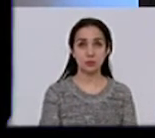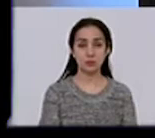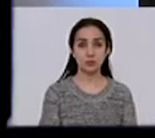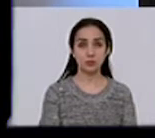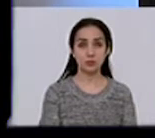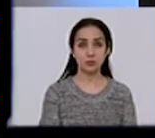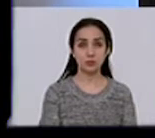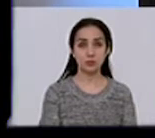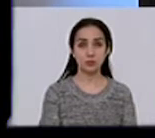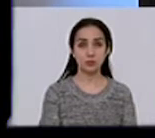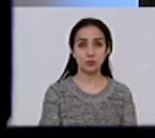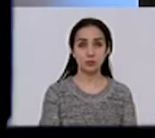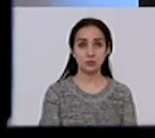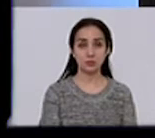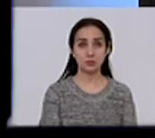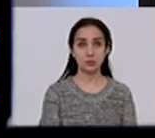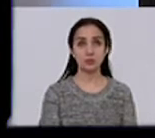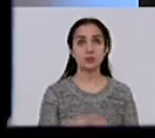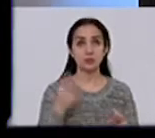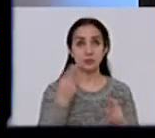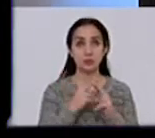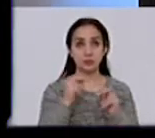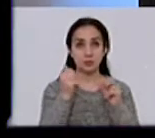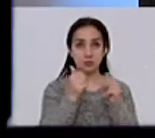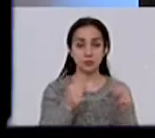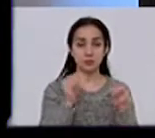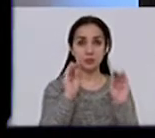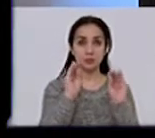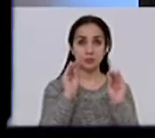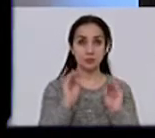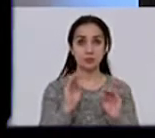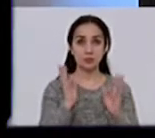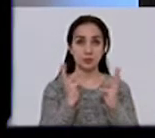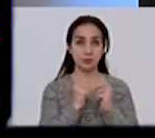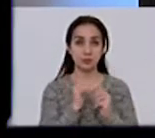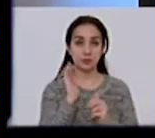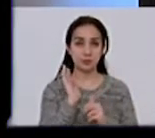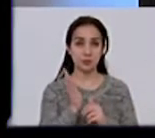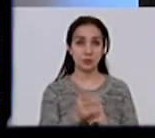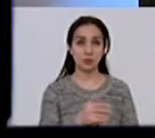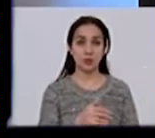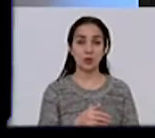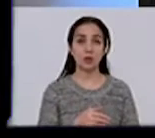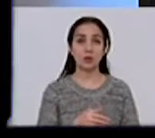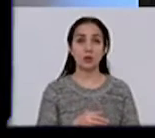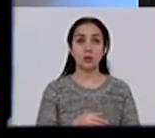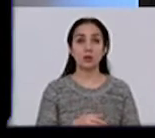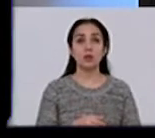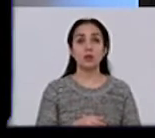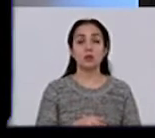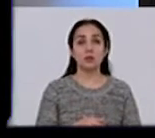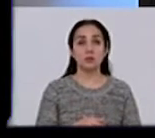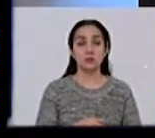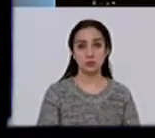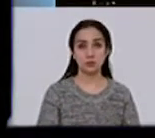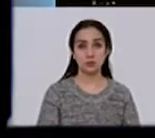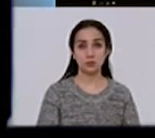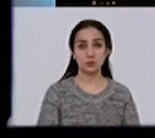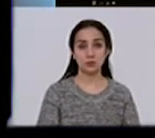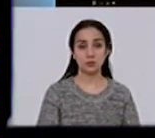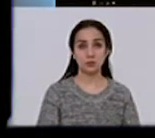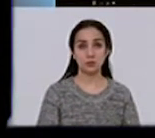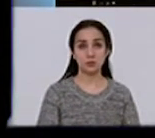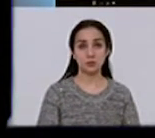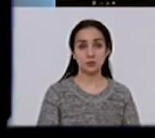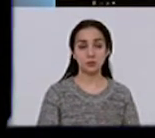So'ng ushbu formulaga qo'yib hisoblaydigan bo'lsak, Demek ko'rib turganingizdek, A